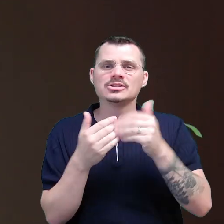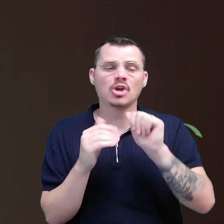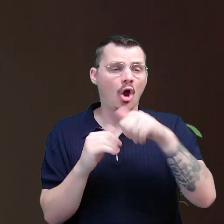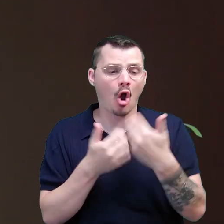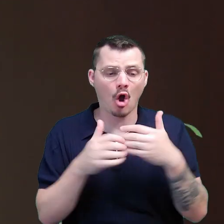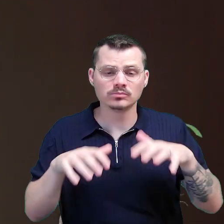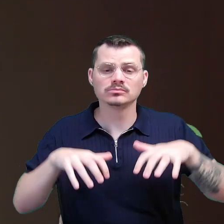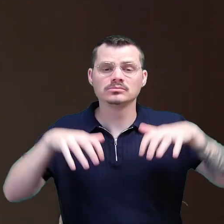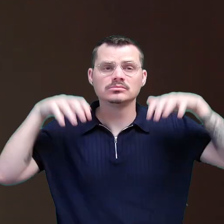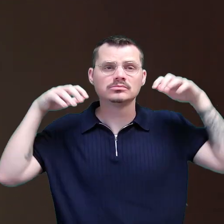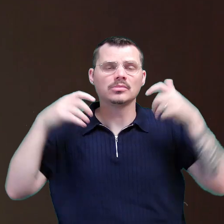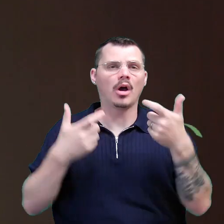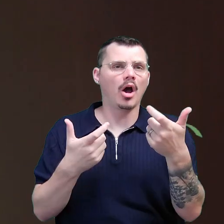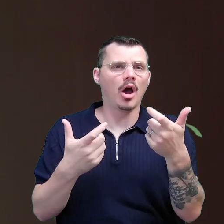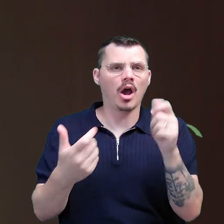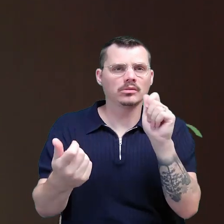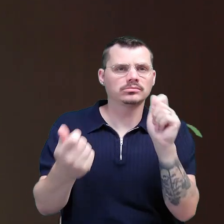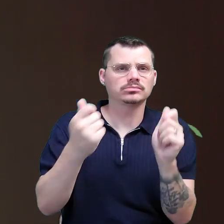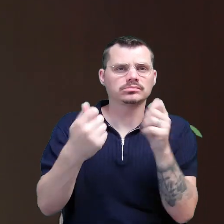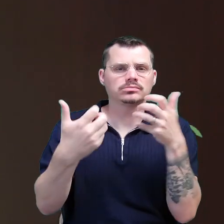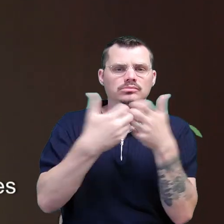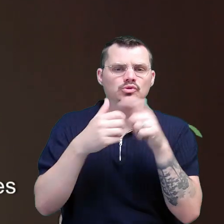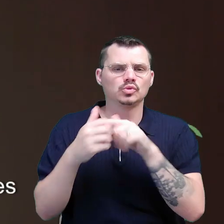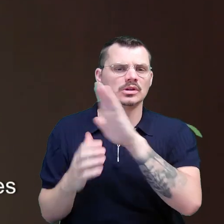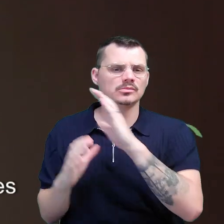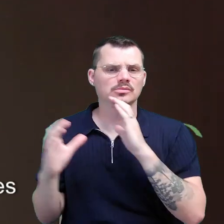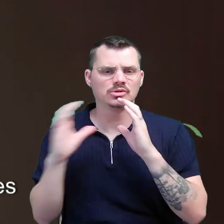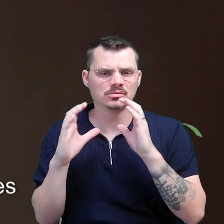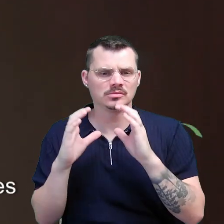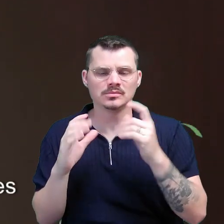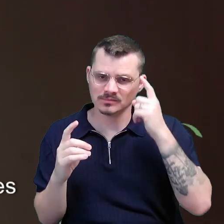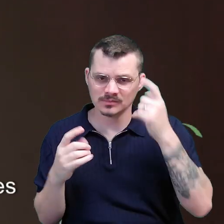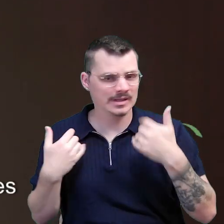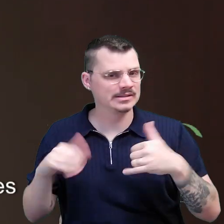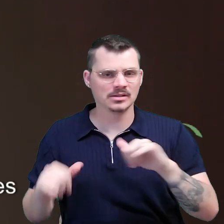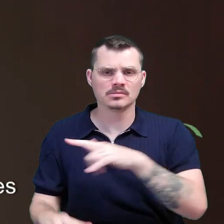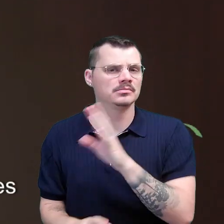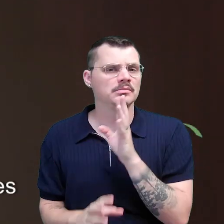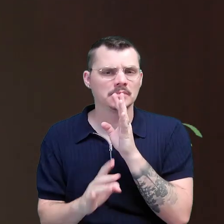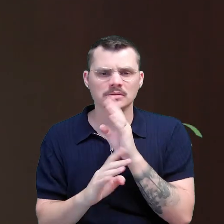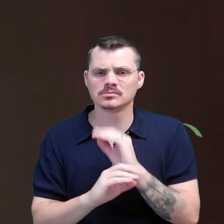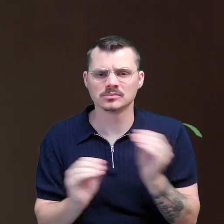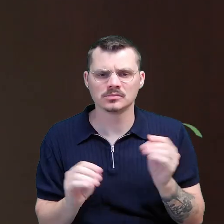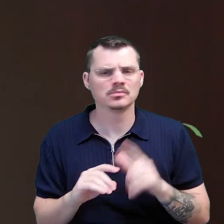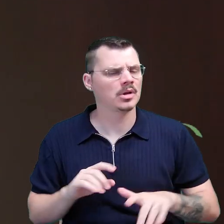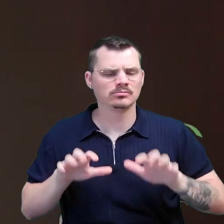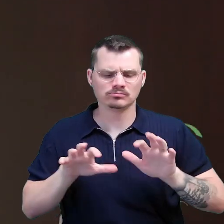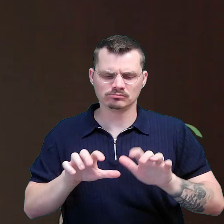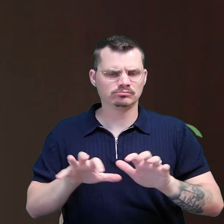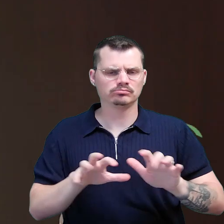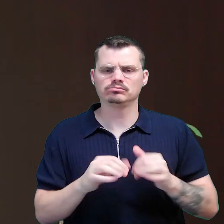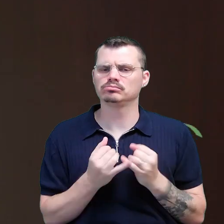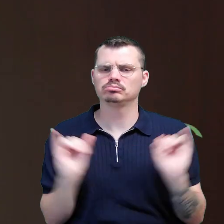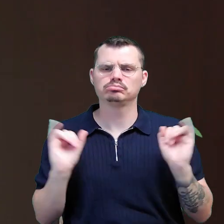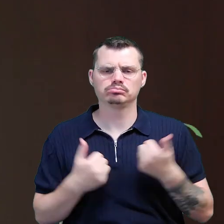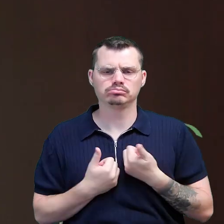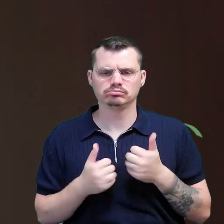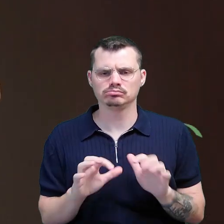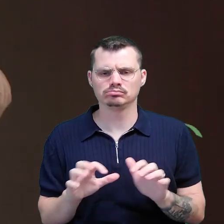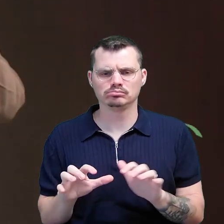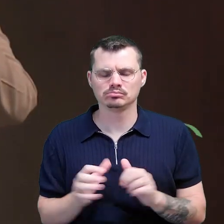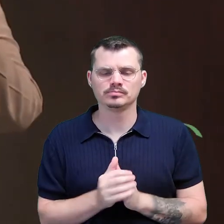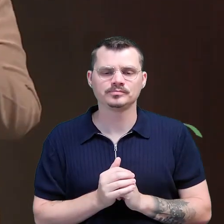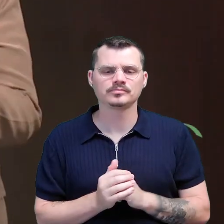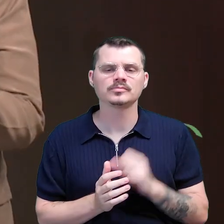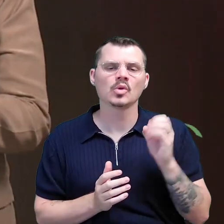just adapted. So still doesn't use spoken communication, types completely independently. So